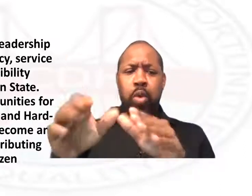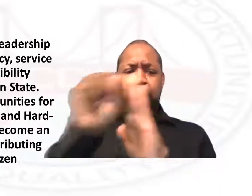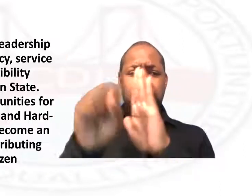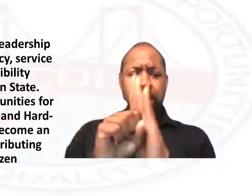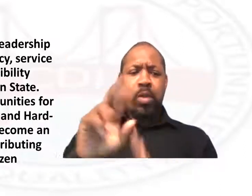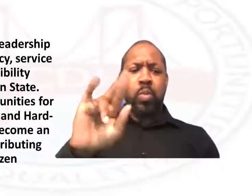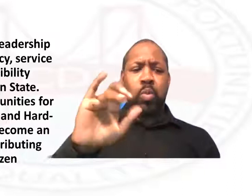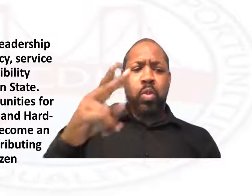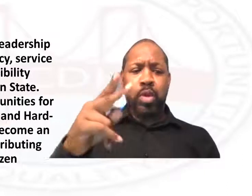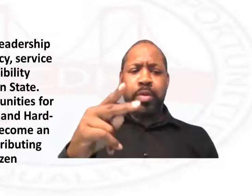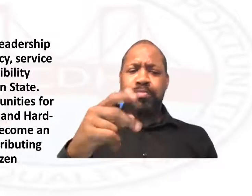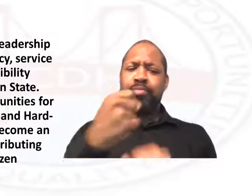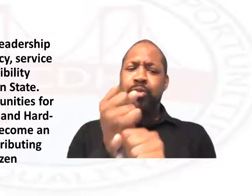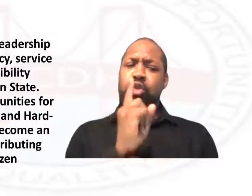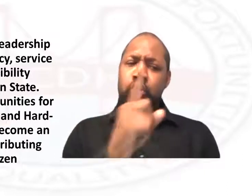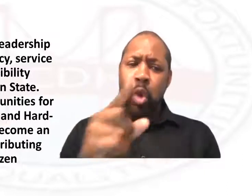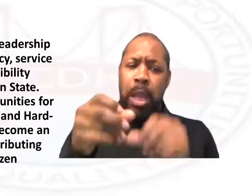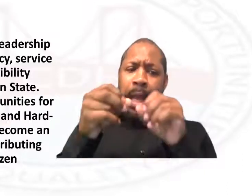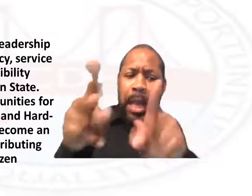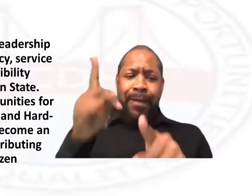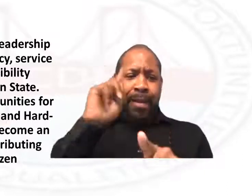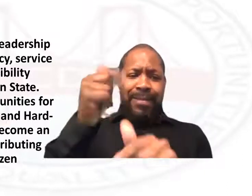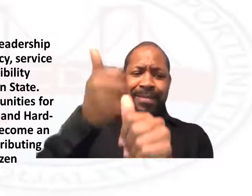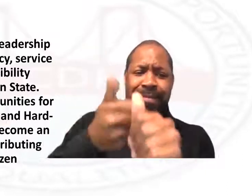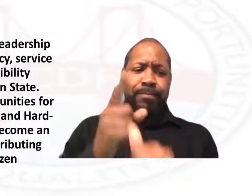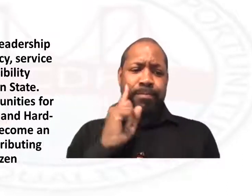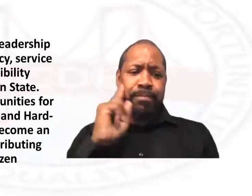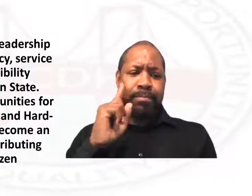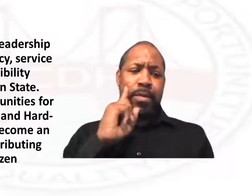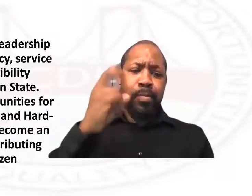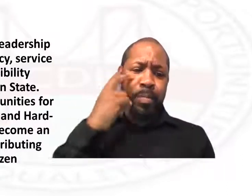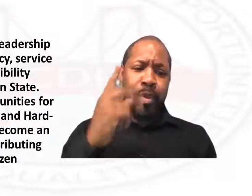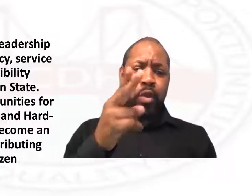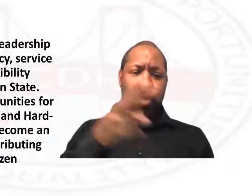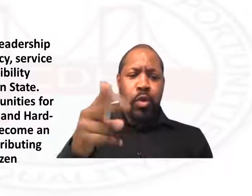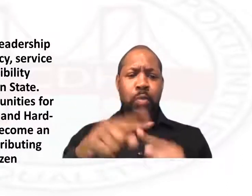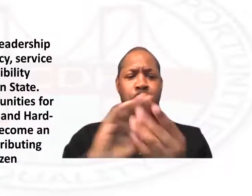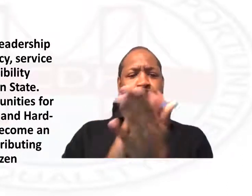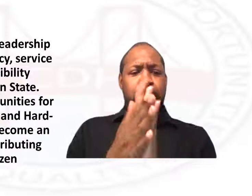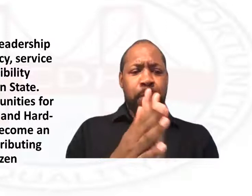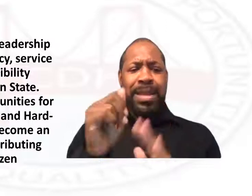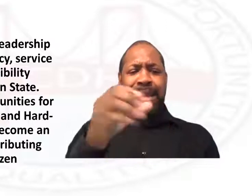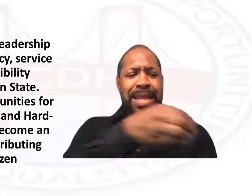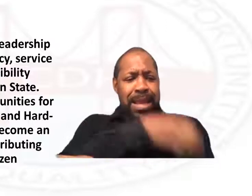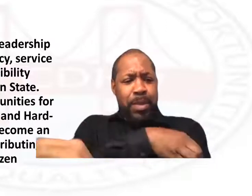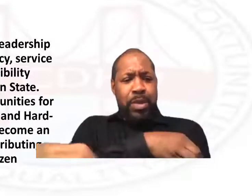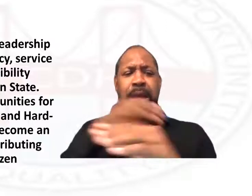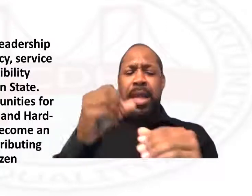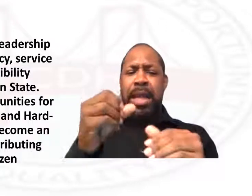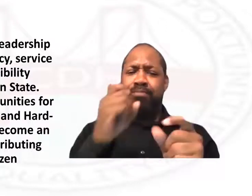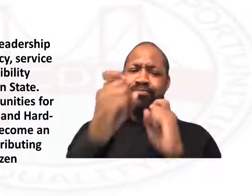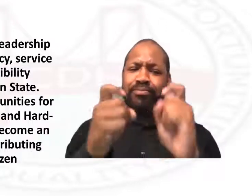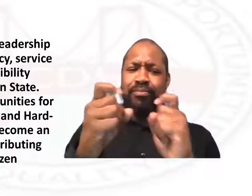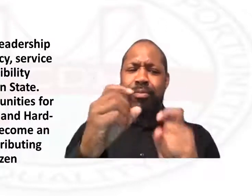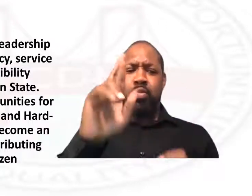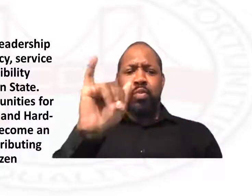and accessibility throughout the Ocean State. Rhode Island Commission for the Deaf and Hard of Hearing ensures opportunities for every deaf,